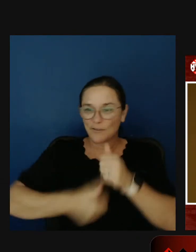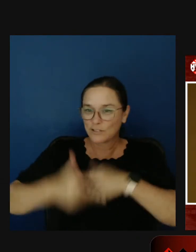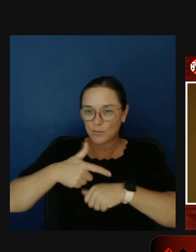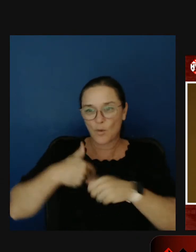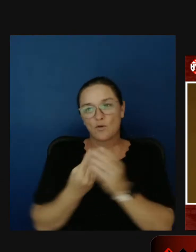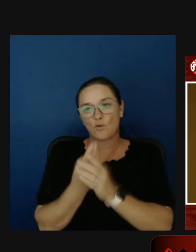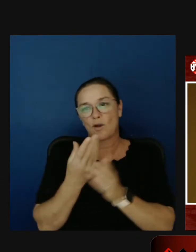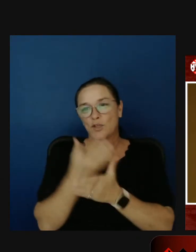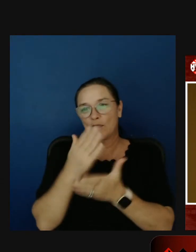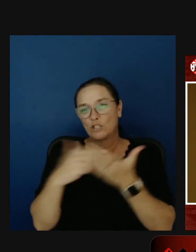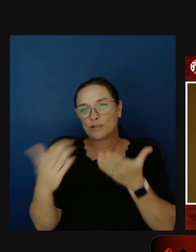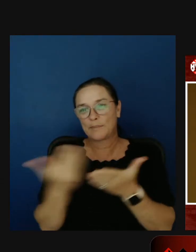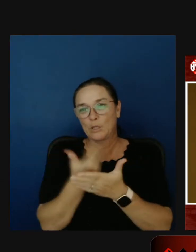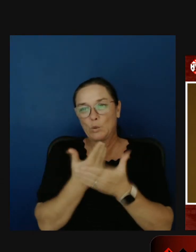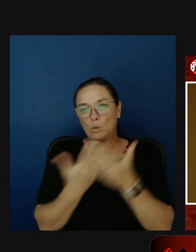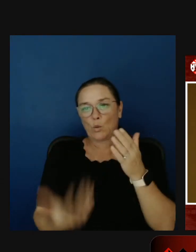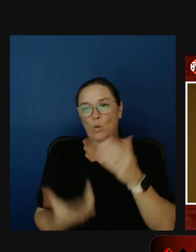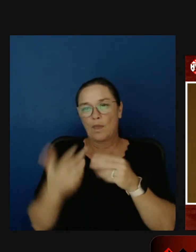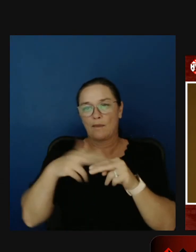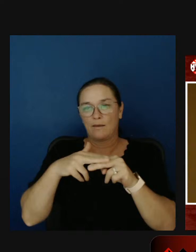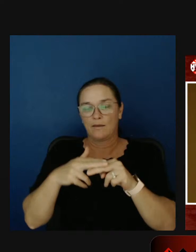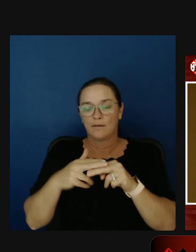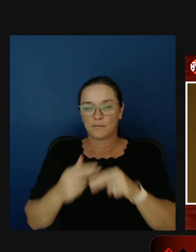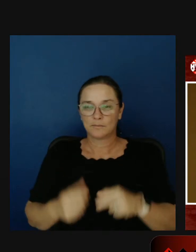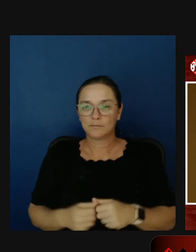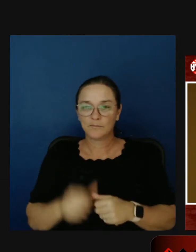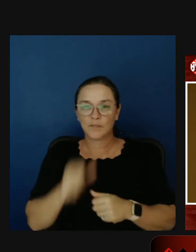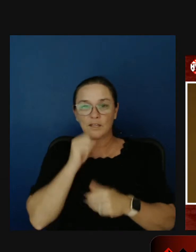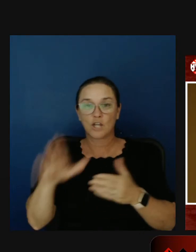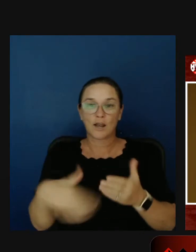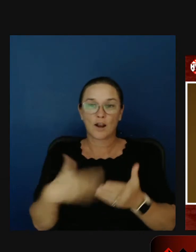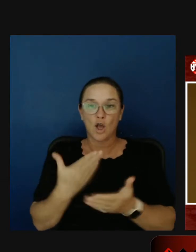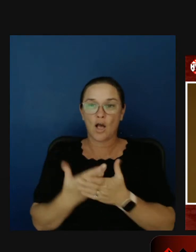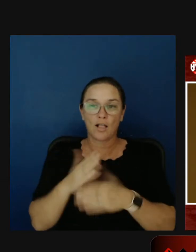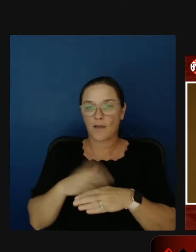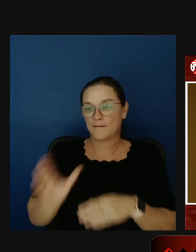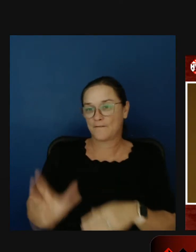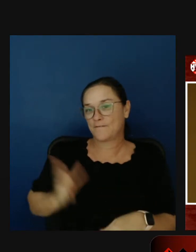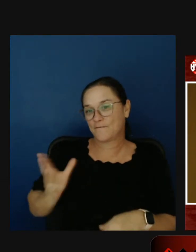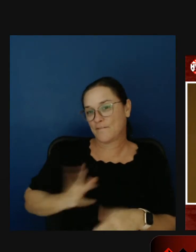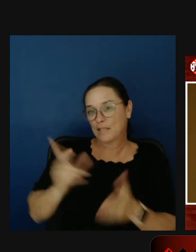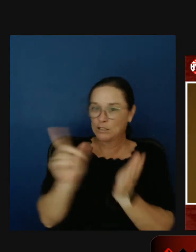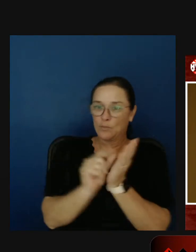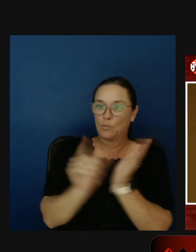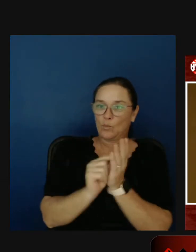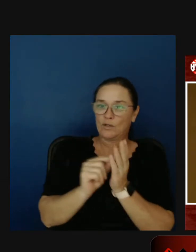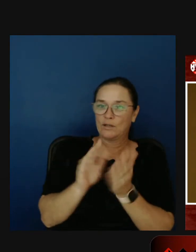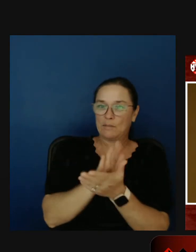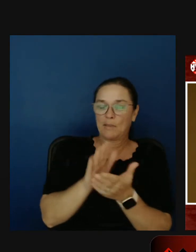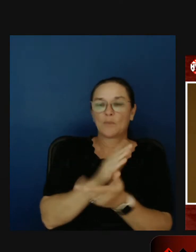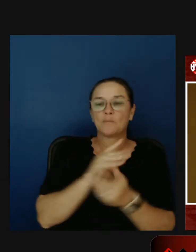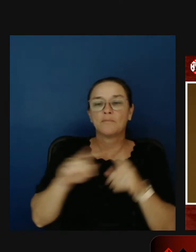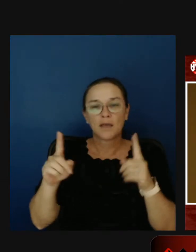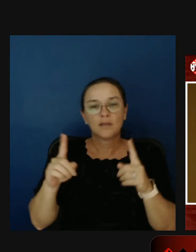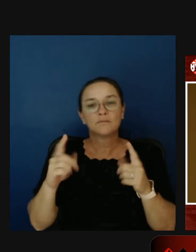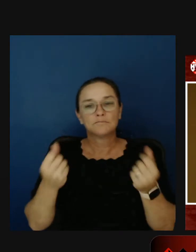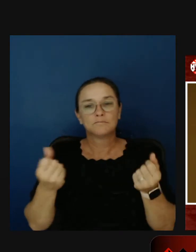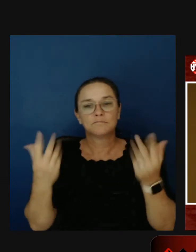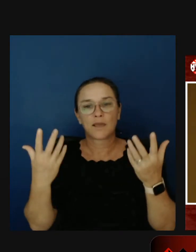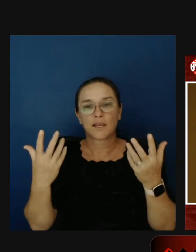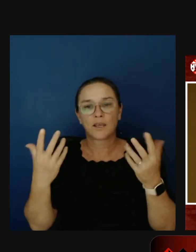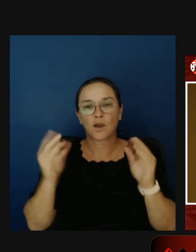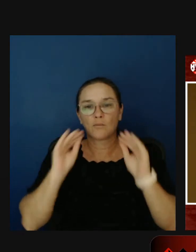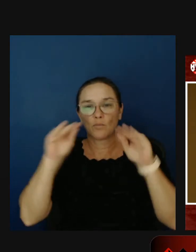there's something new to add to a map. Now, not all of these go on, fancy printed map sheets like this, but a lot of them are put on